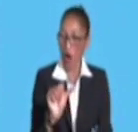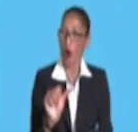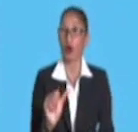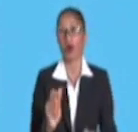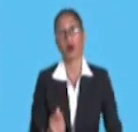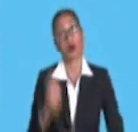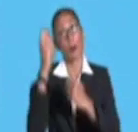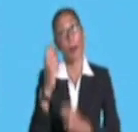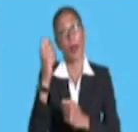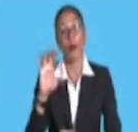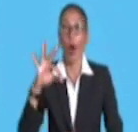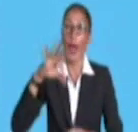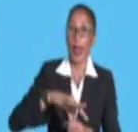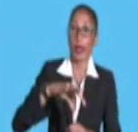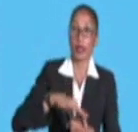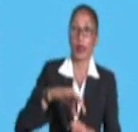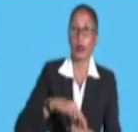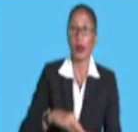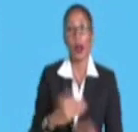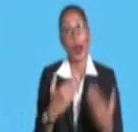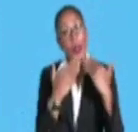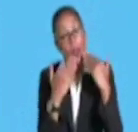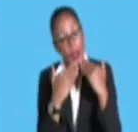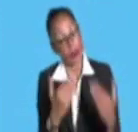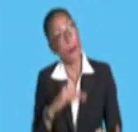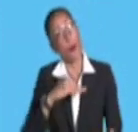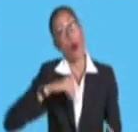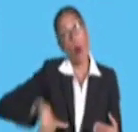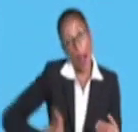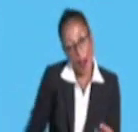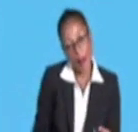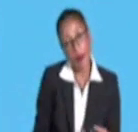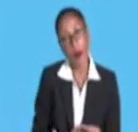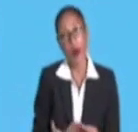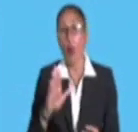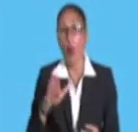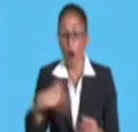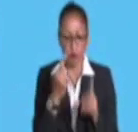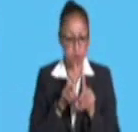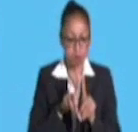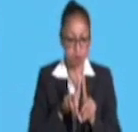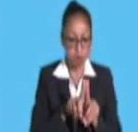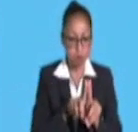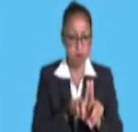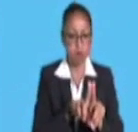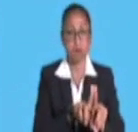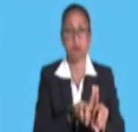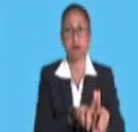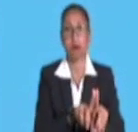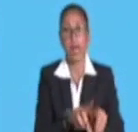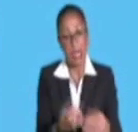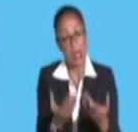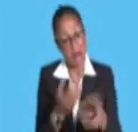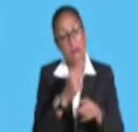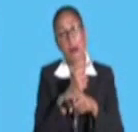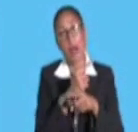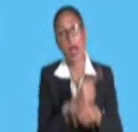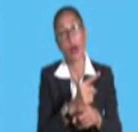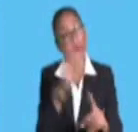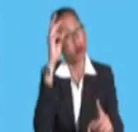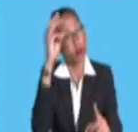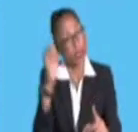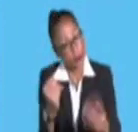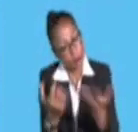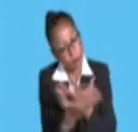recent elections. I wish to thank my beautiful wife, Margaret, who has always been by my side, offering guidance,